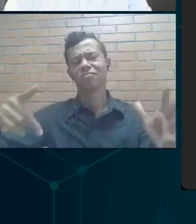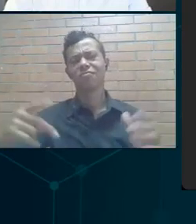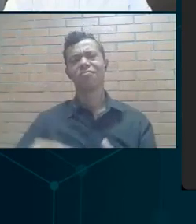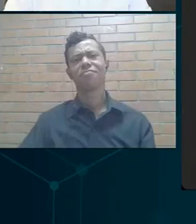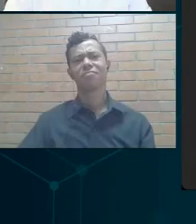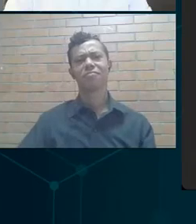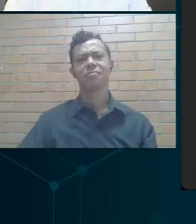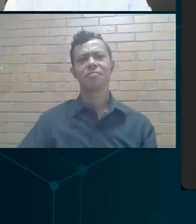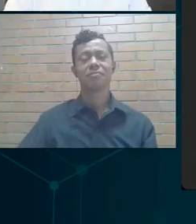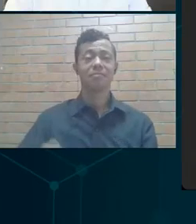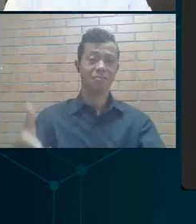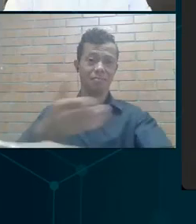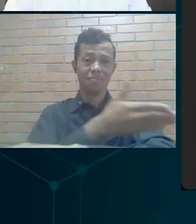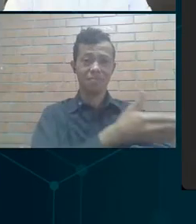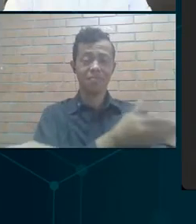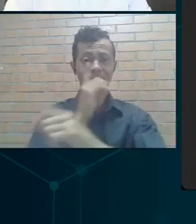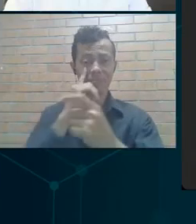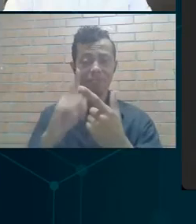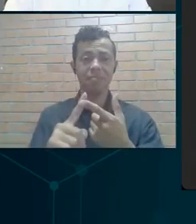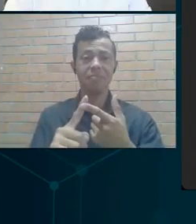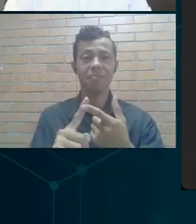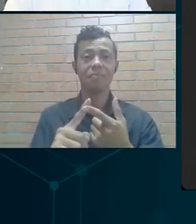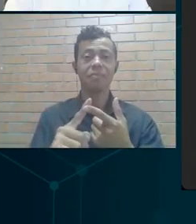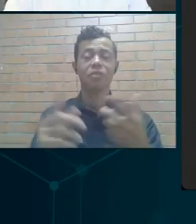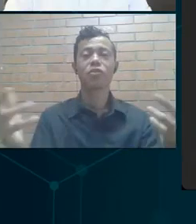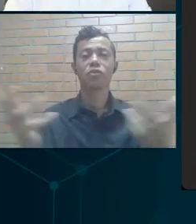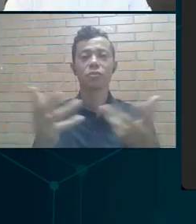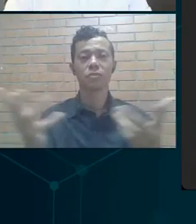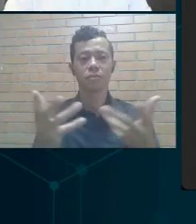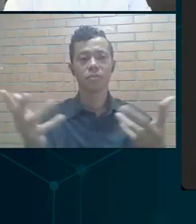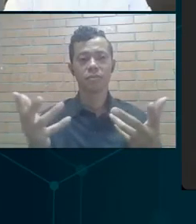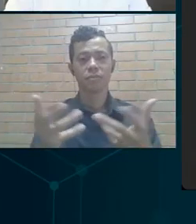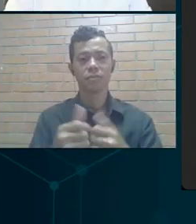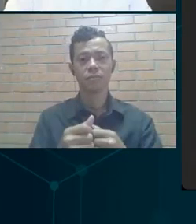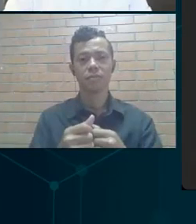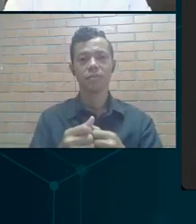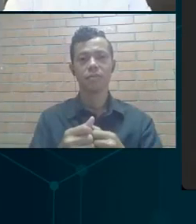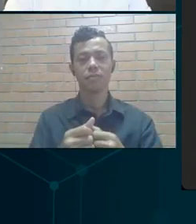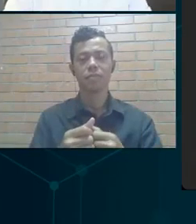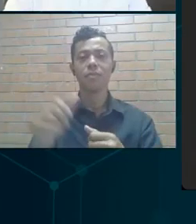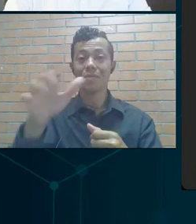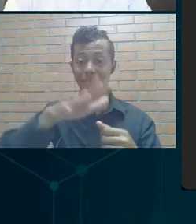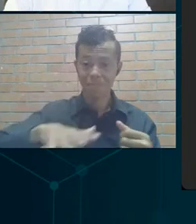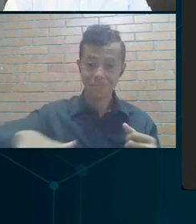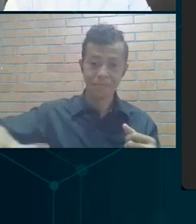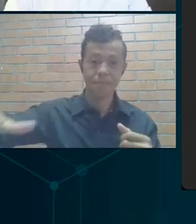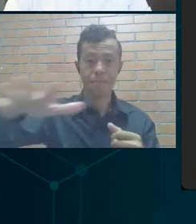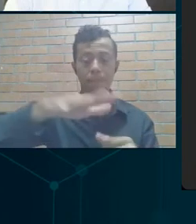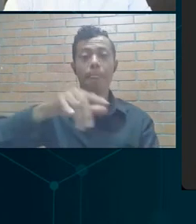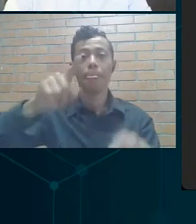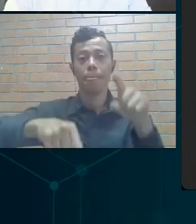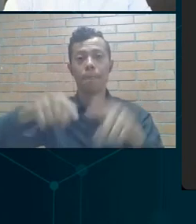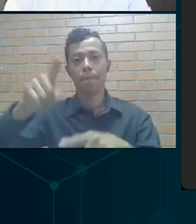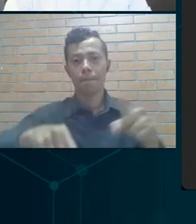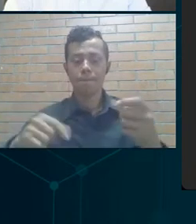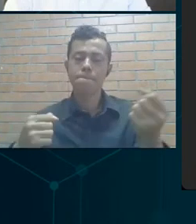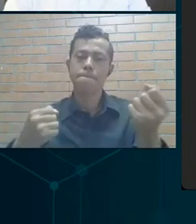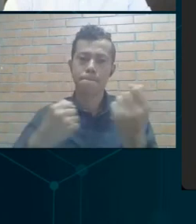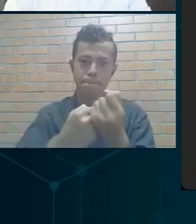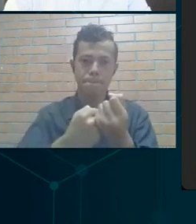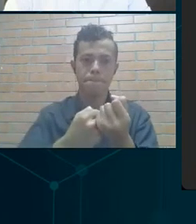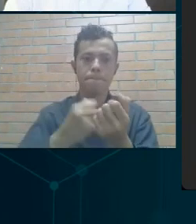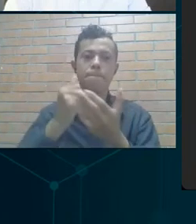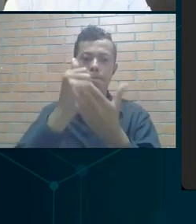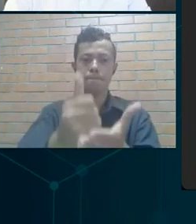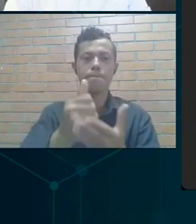few companies now, have been democratized, that everyone can have access to them. And so to some